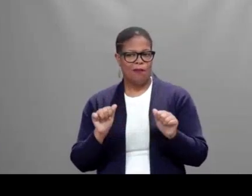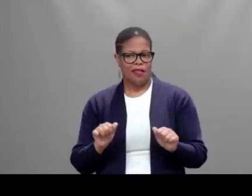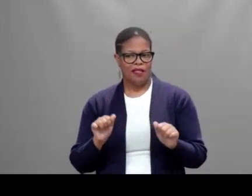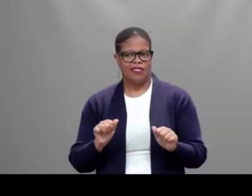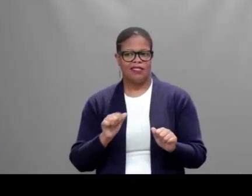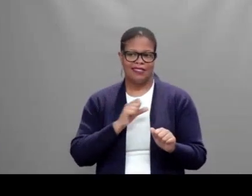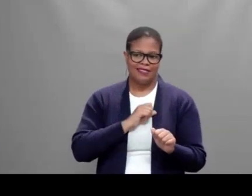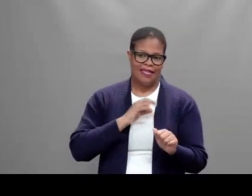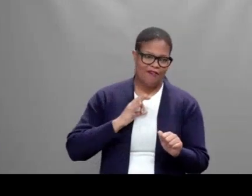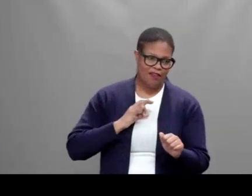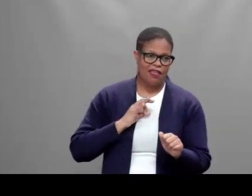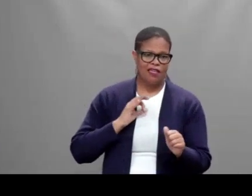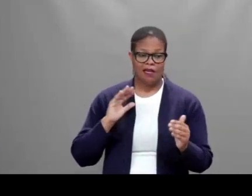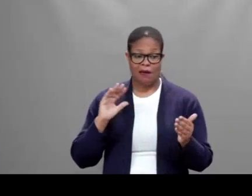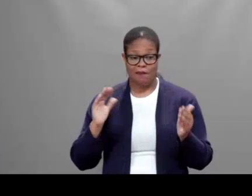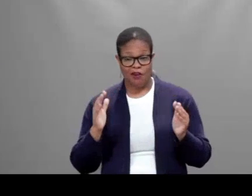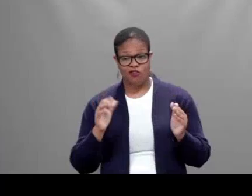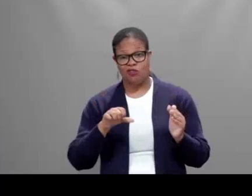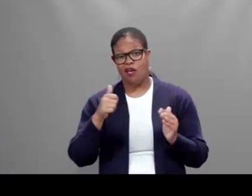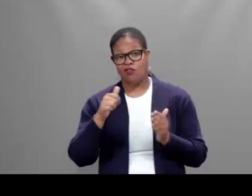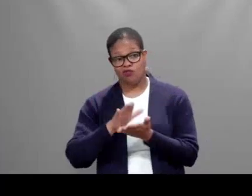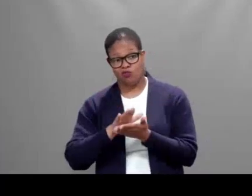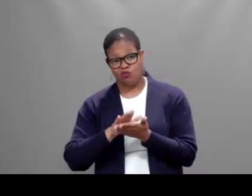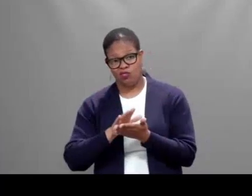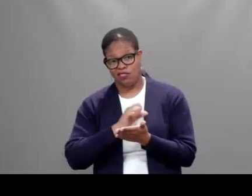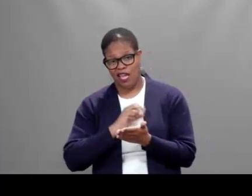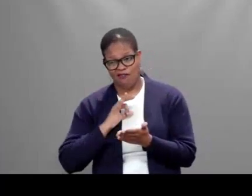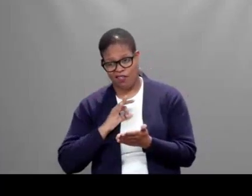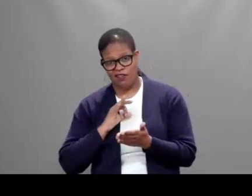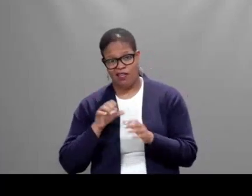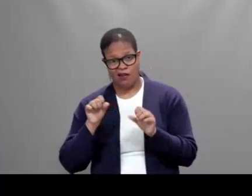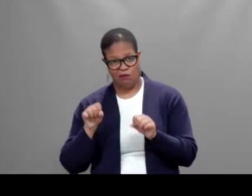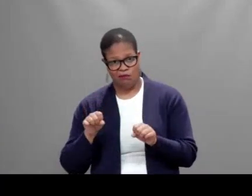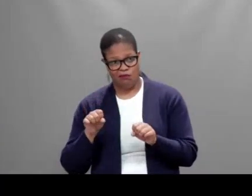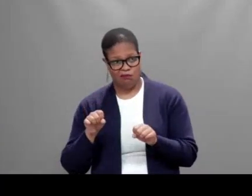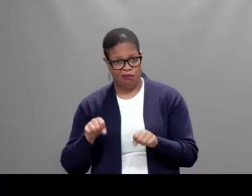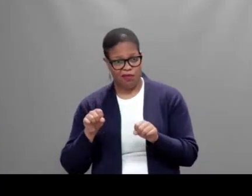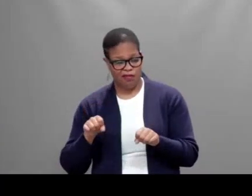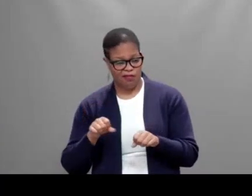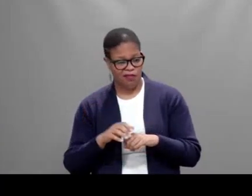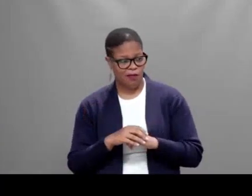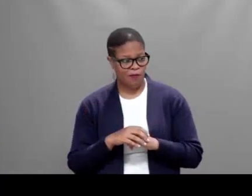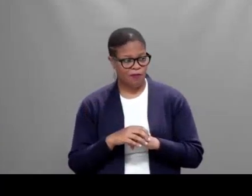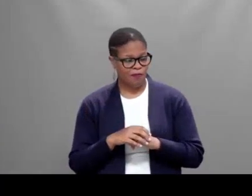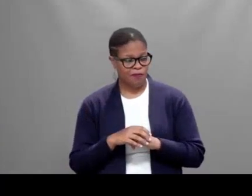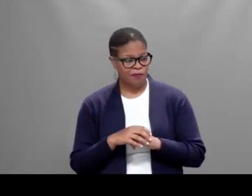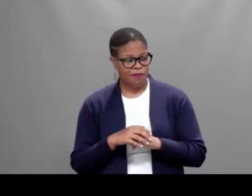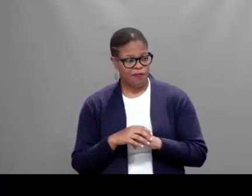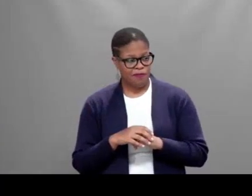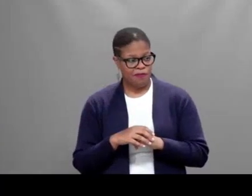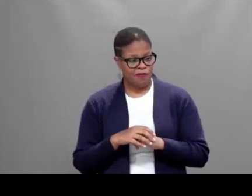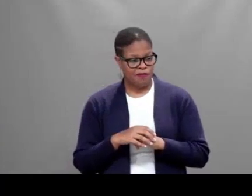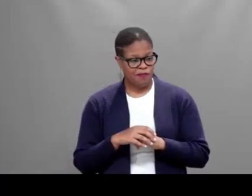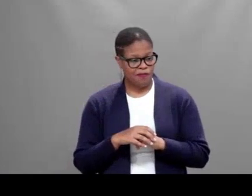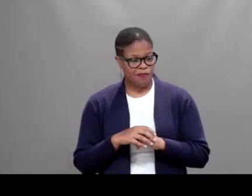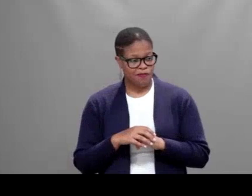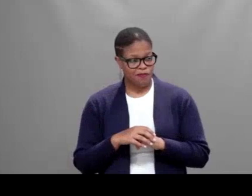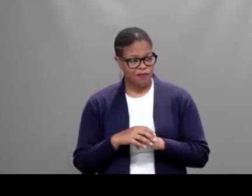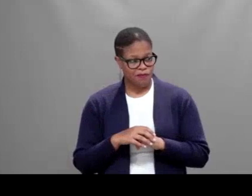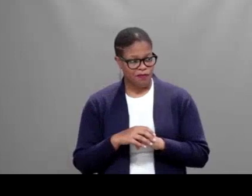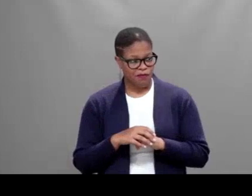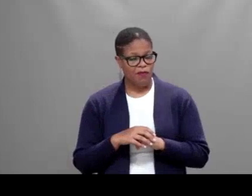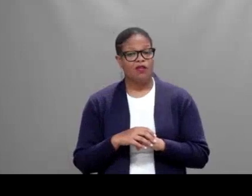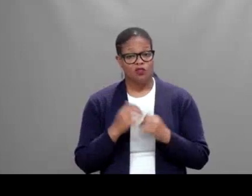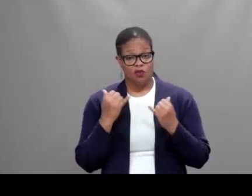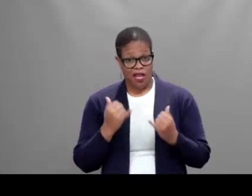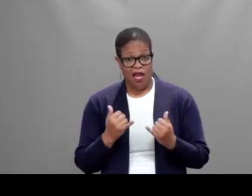and staffing versus theirs. And so what we're basically looking at